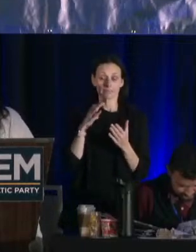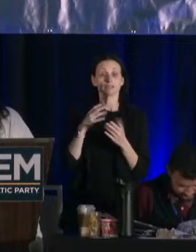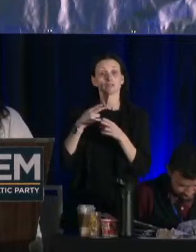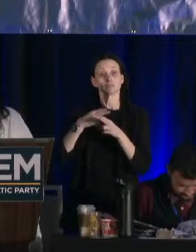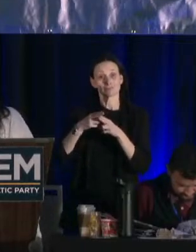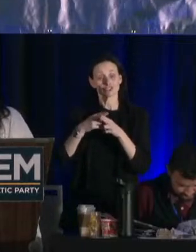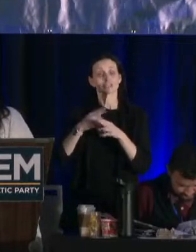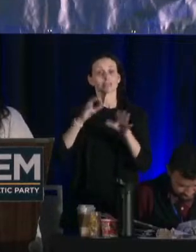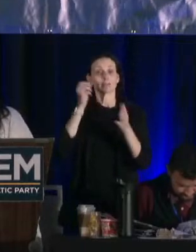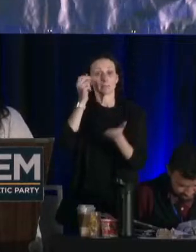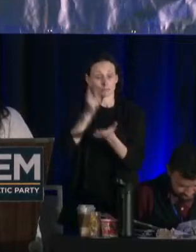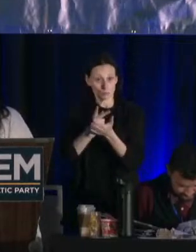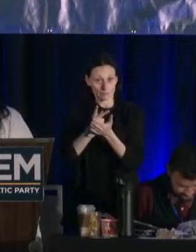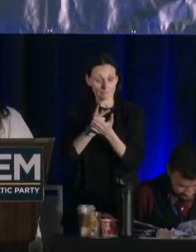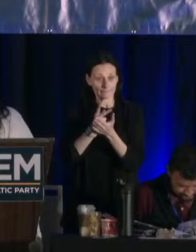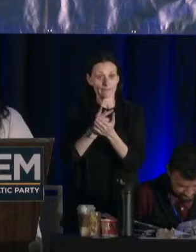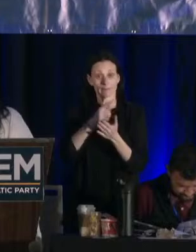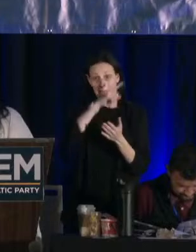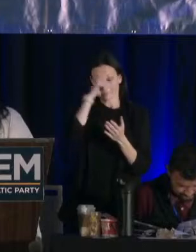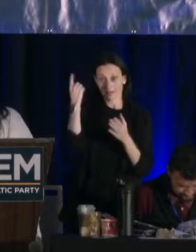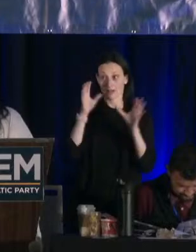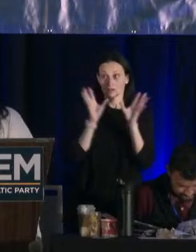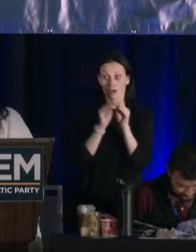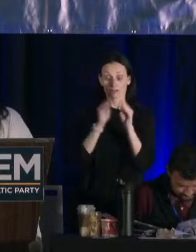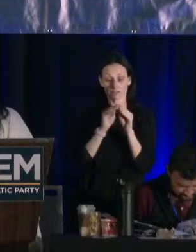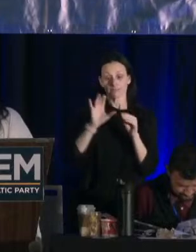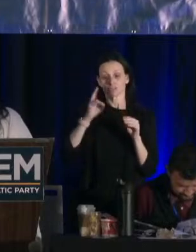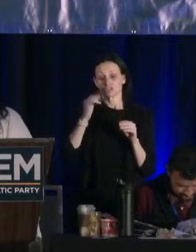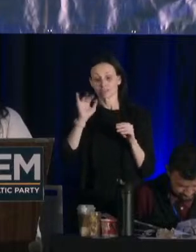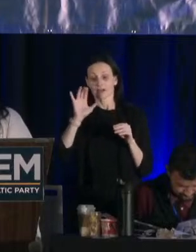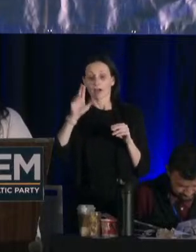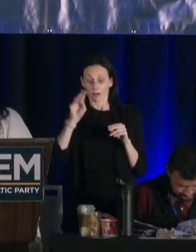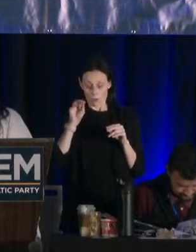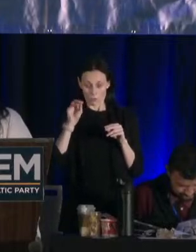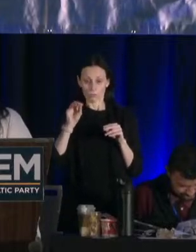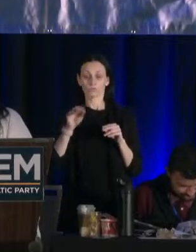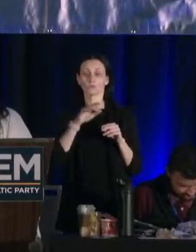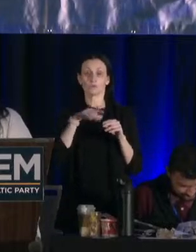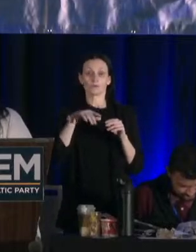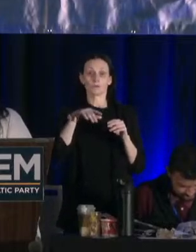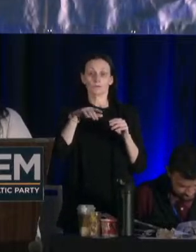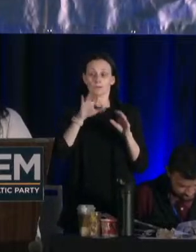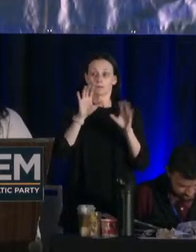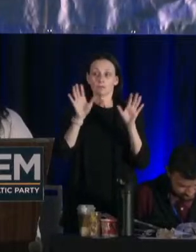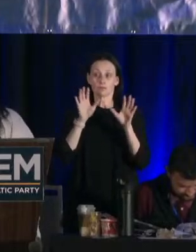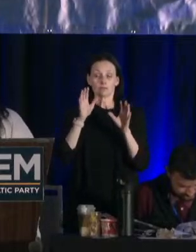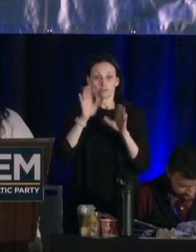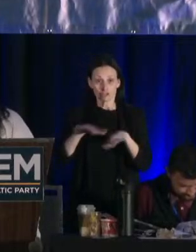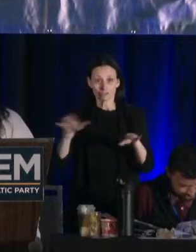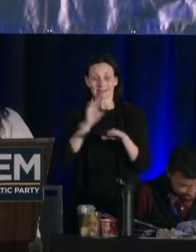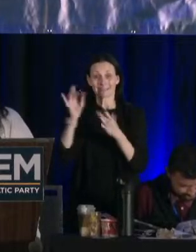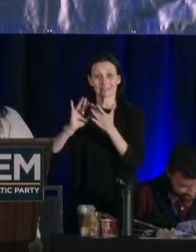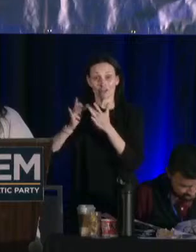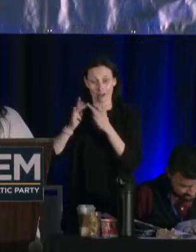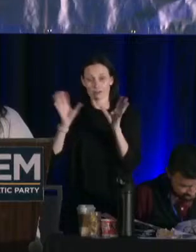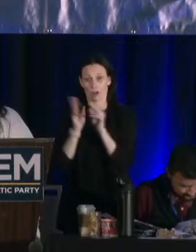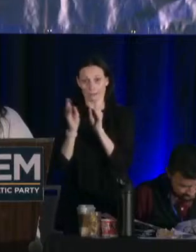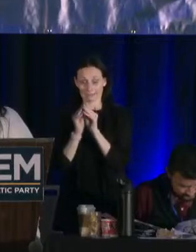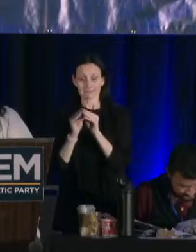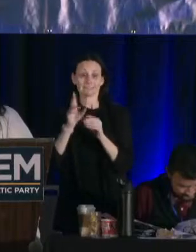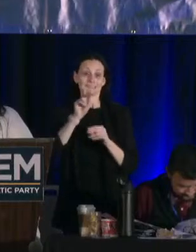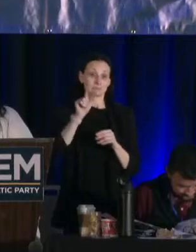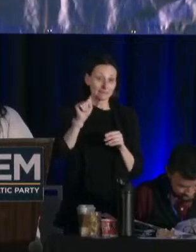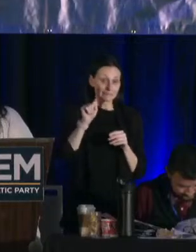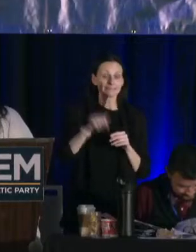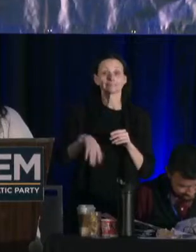provisionally approve the Black Caucus, Chicano, Latino Caucus, Children's Caucus, Computer and Internet Caucus,